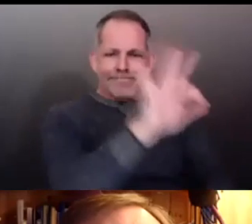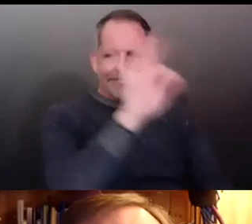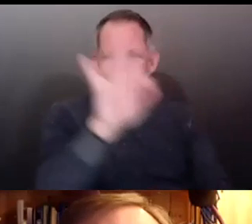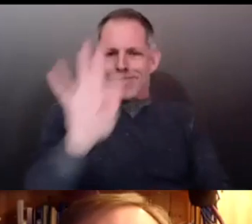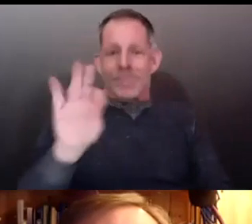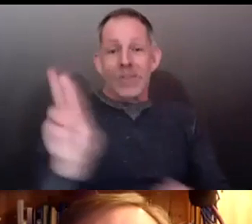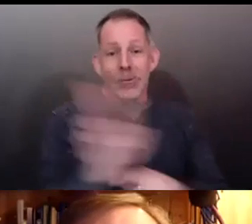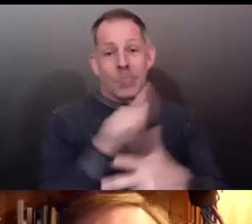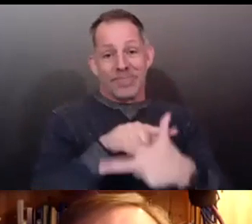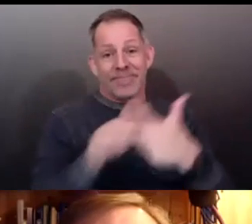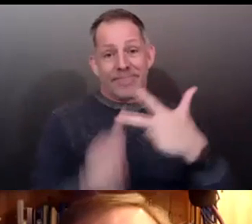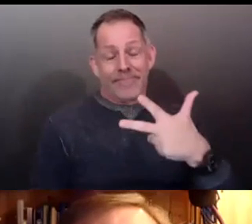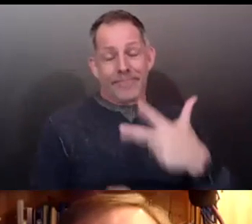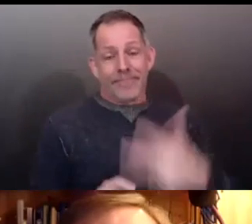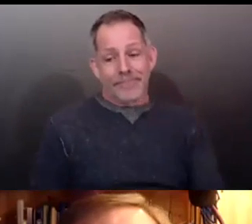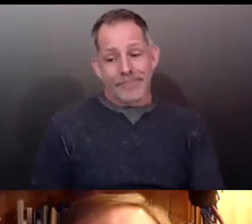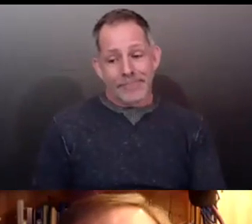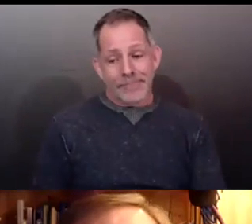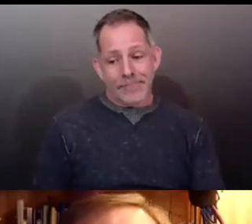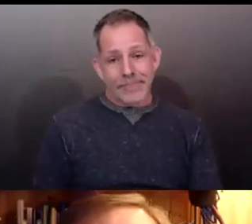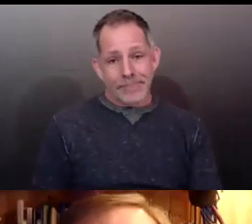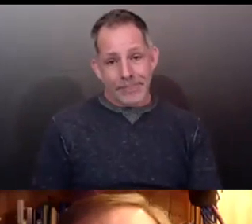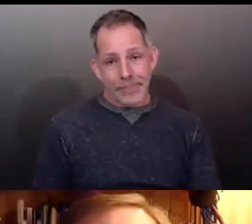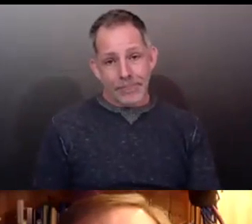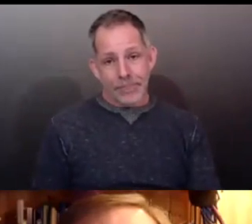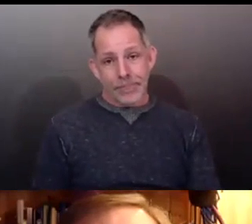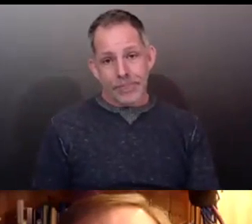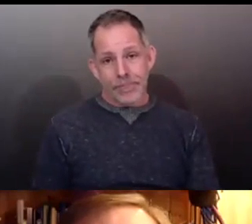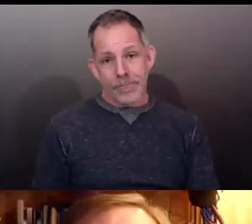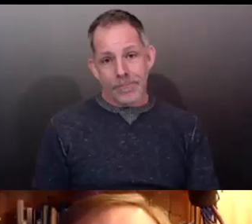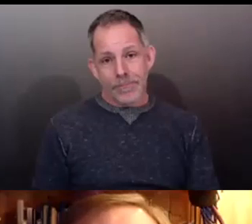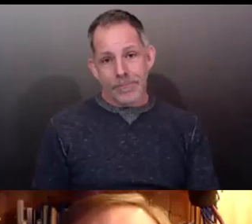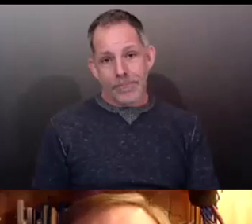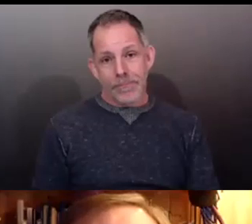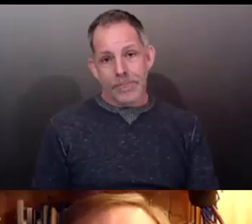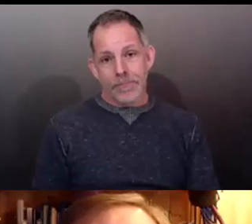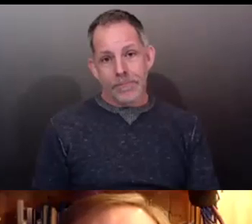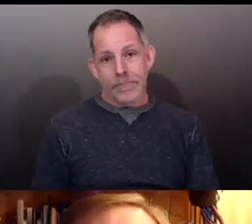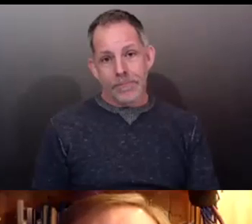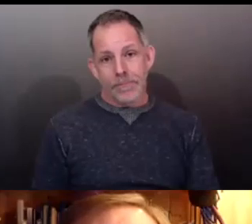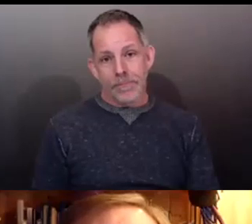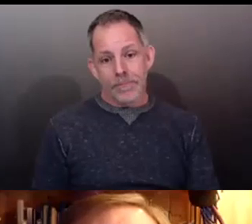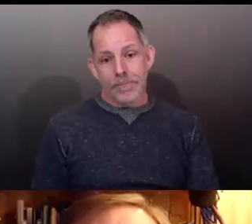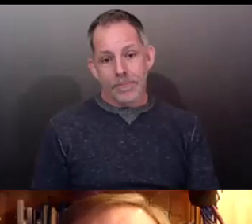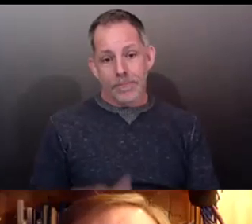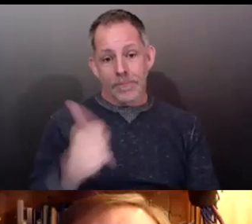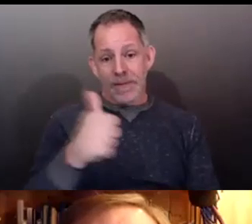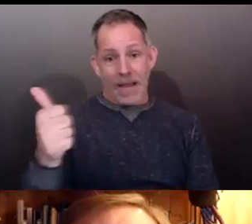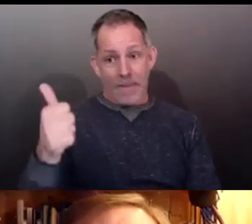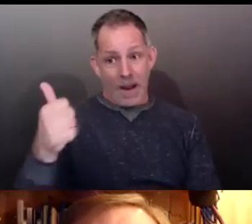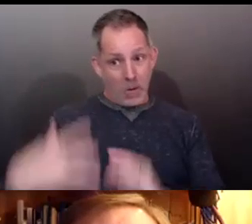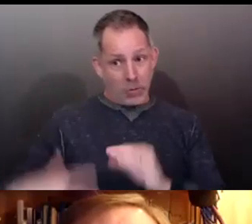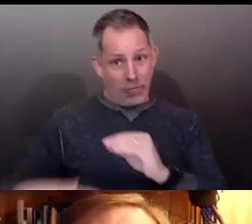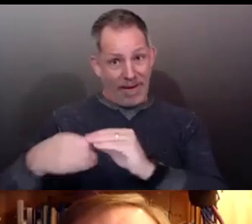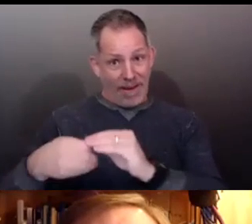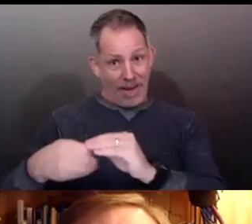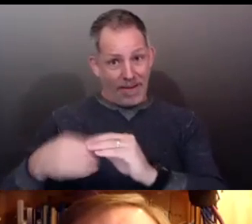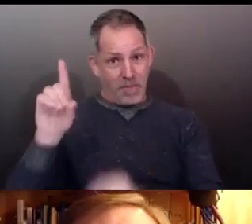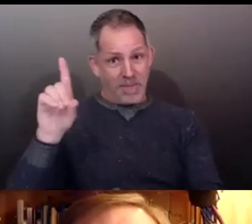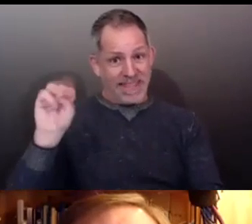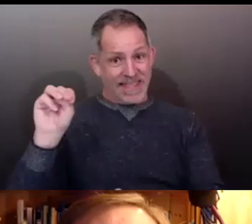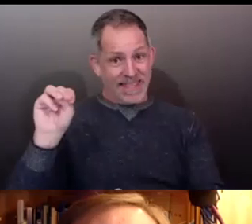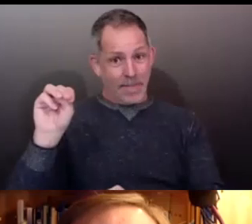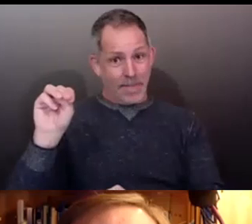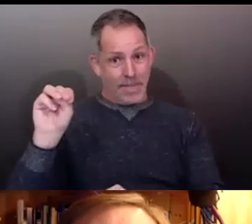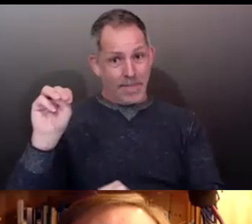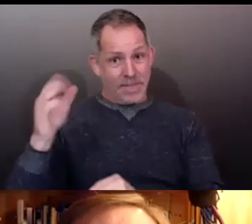Jason, anything from the DEM side you want to add? Yeah, I would certainly echo what Executive Summers